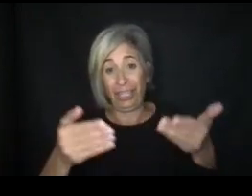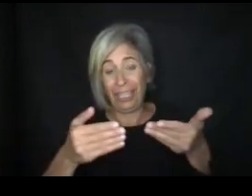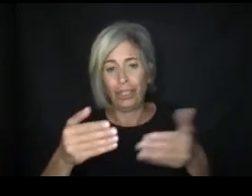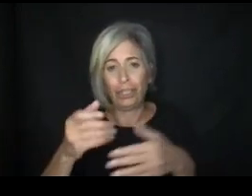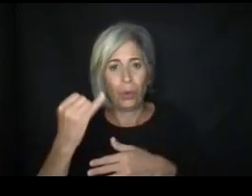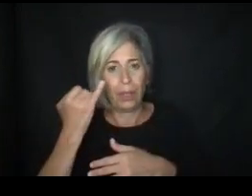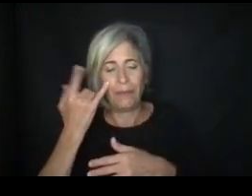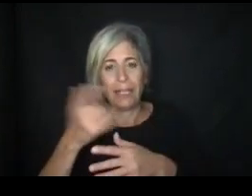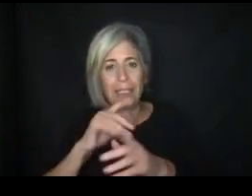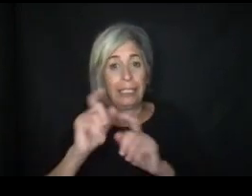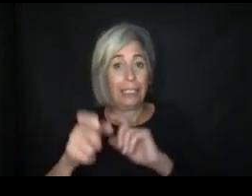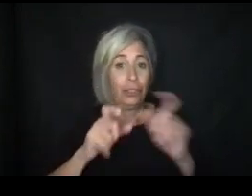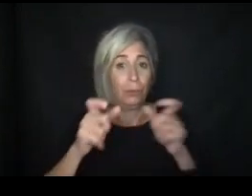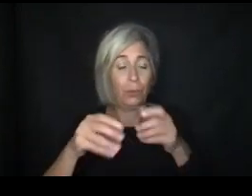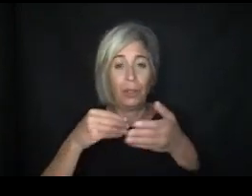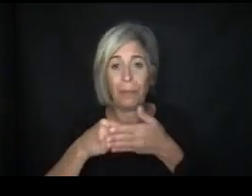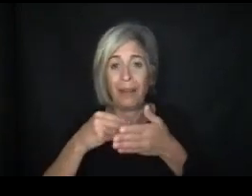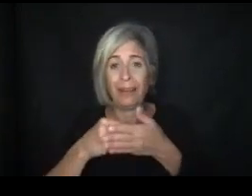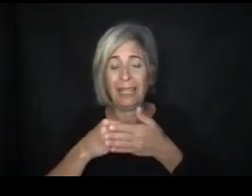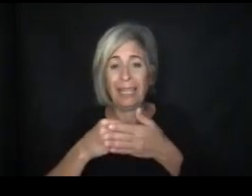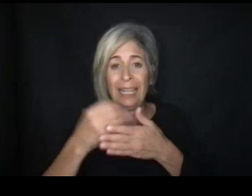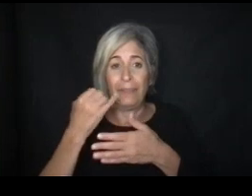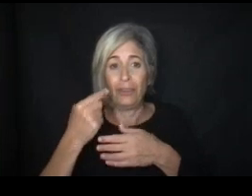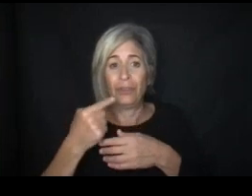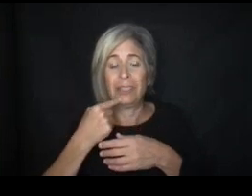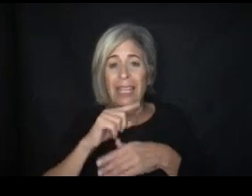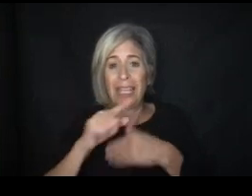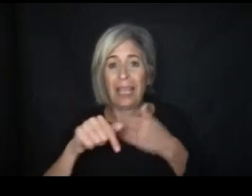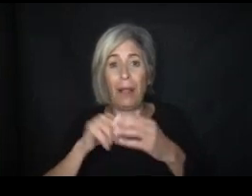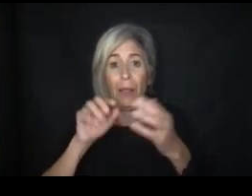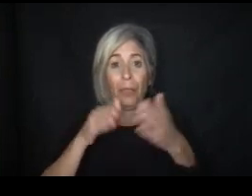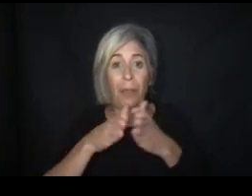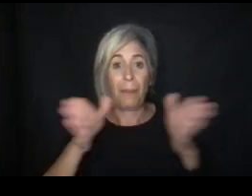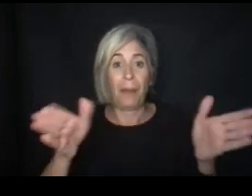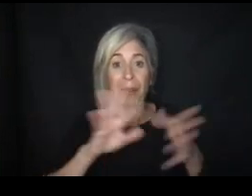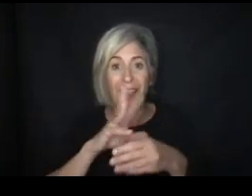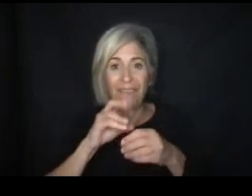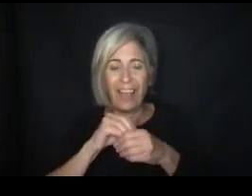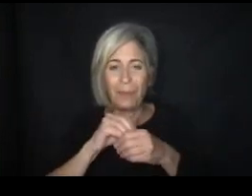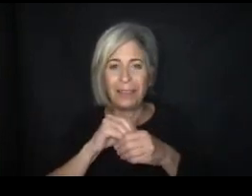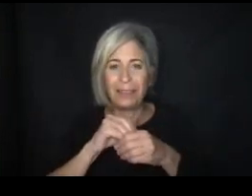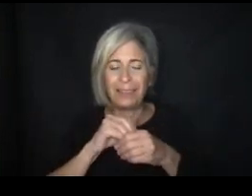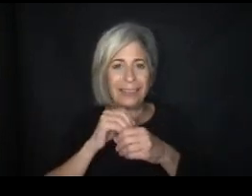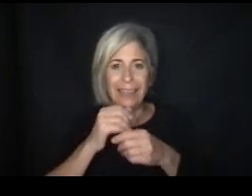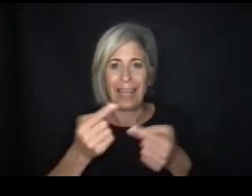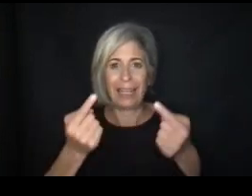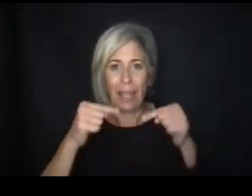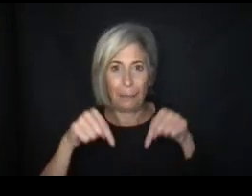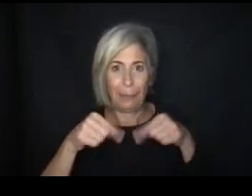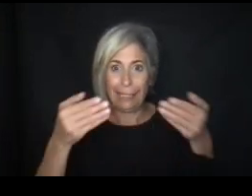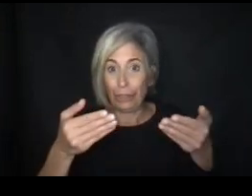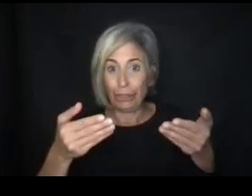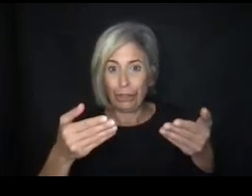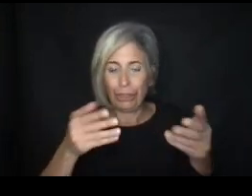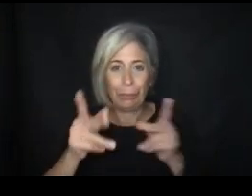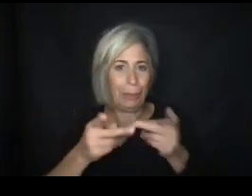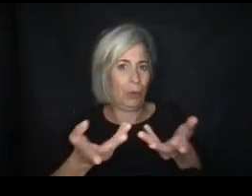about the distribution of the money and you keep saying about you want the public involved, if not coming in here, which most people don't want to